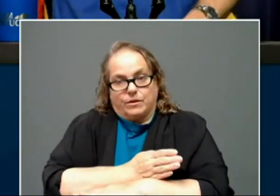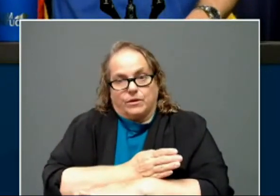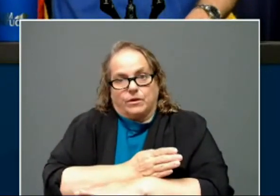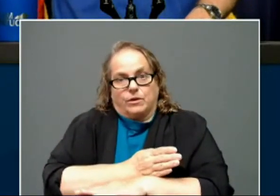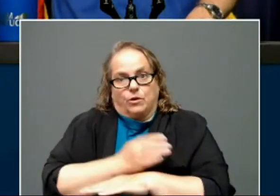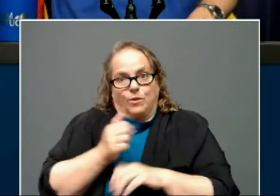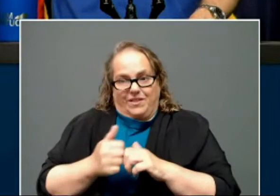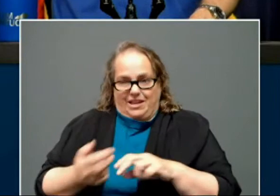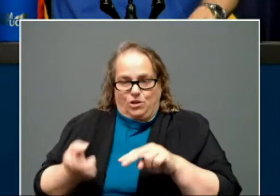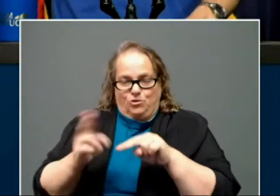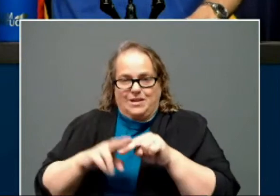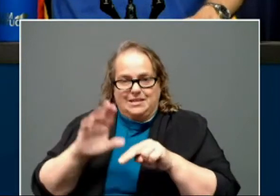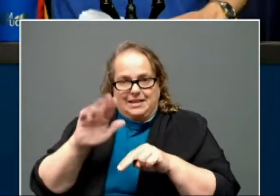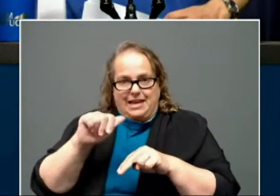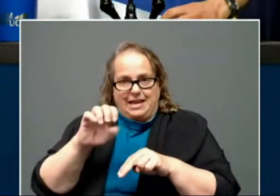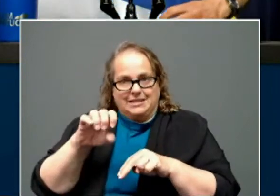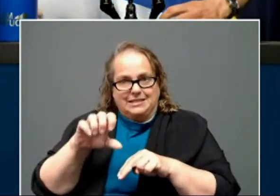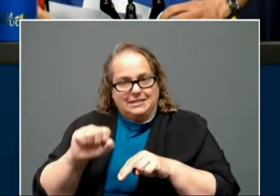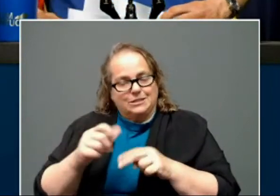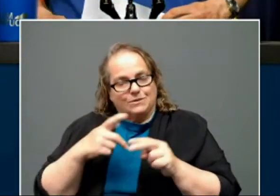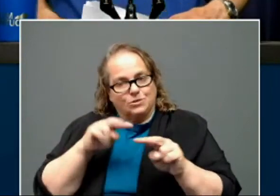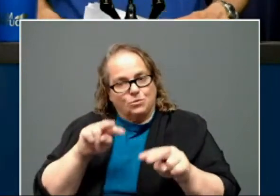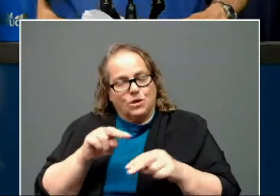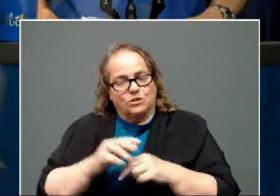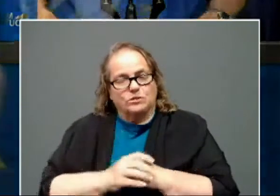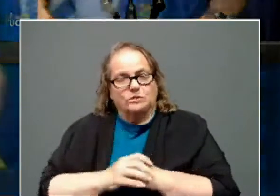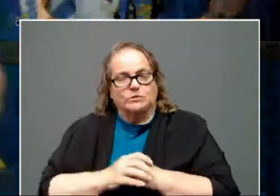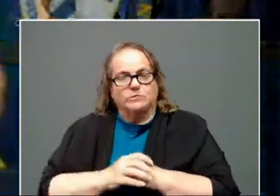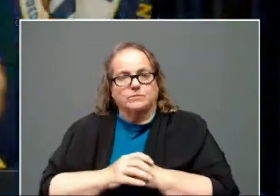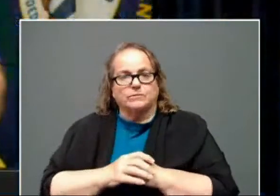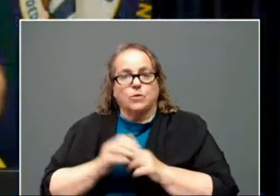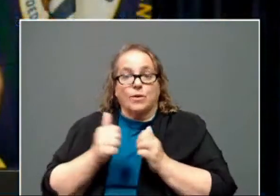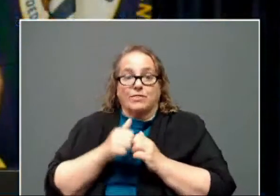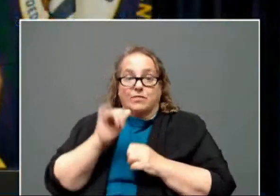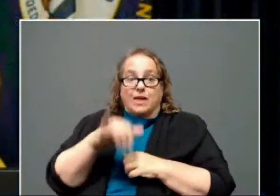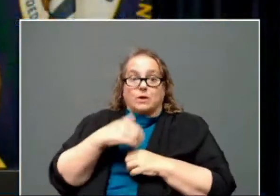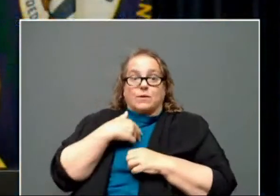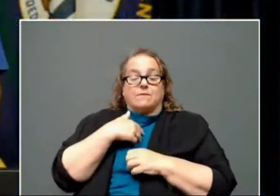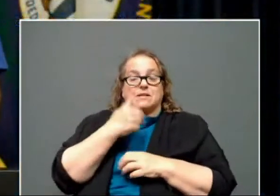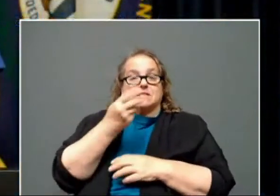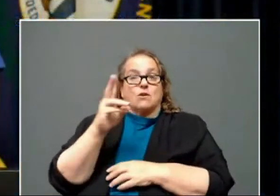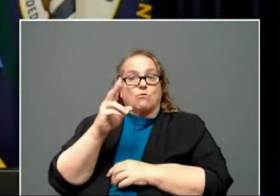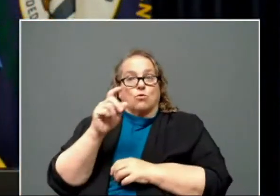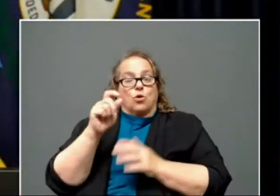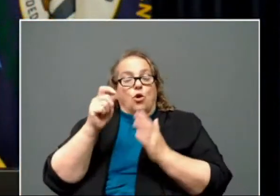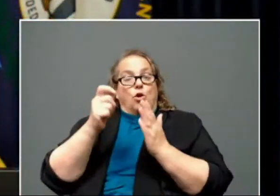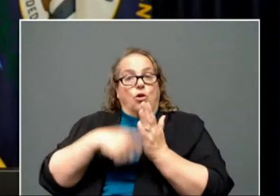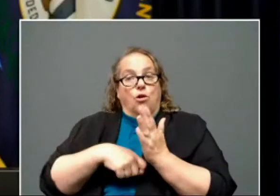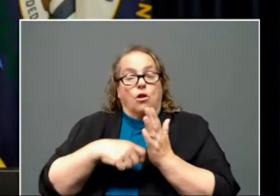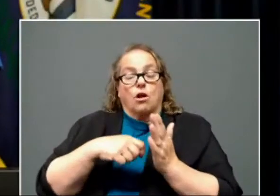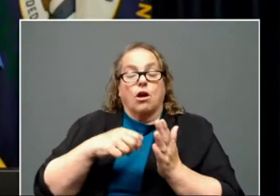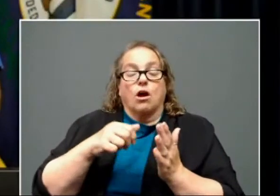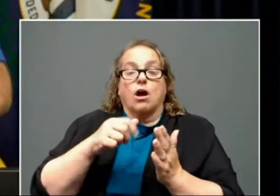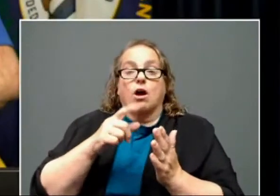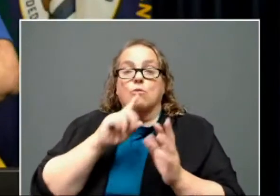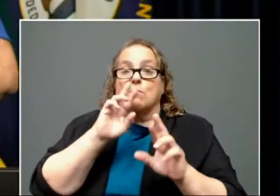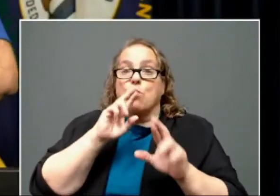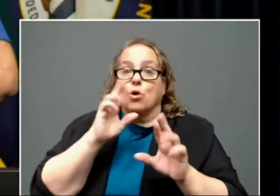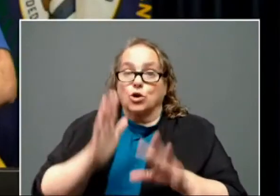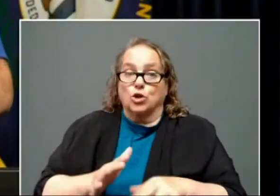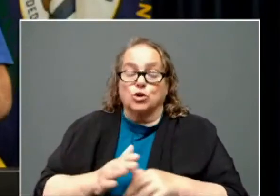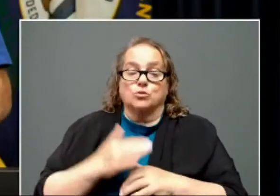that we're seeing. All right, with that, we've got a number of journalists on the line today. We're going to open it up